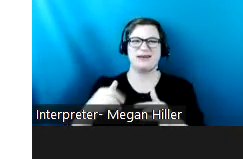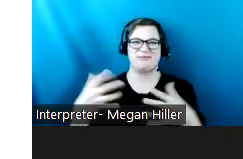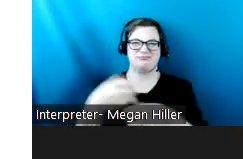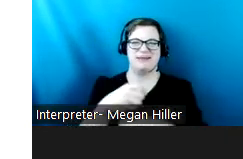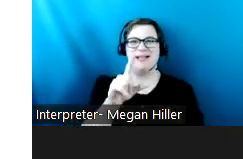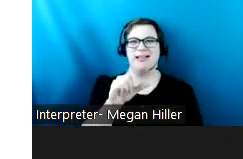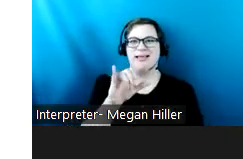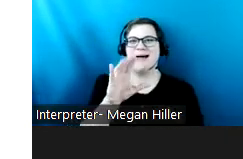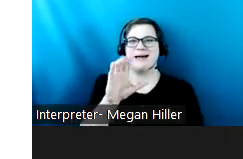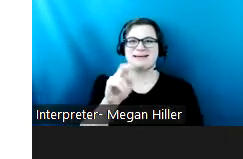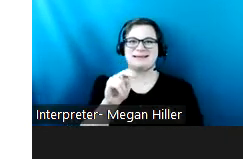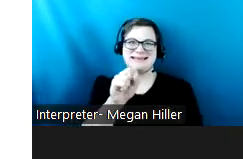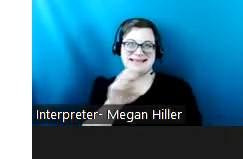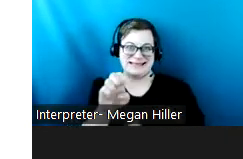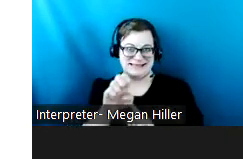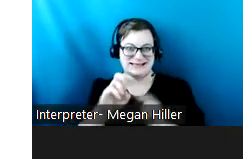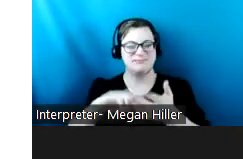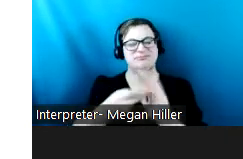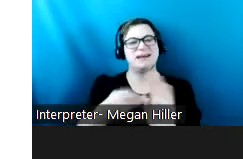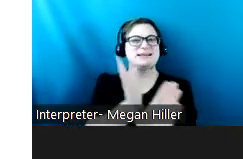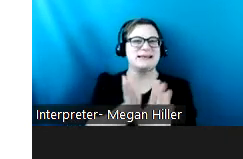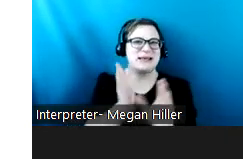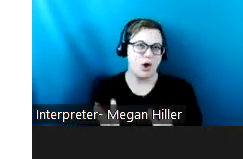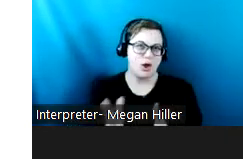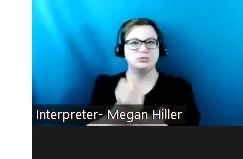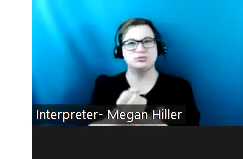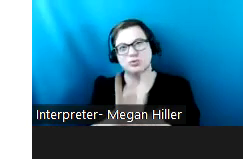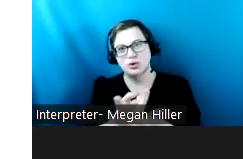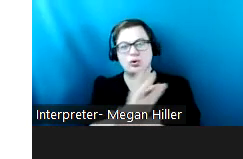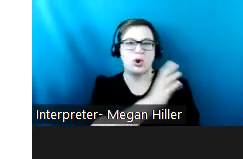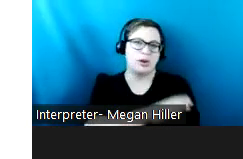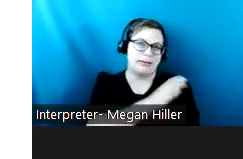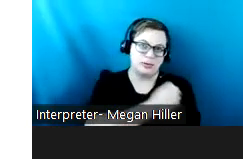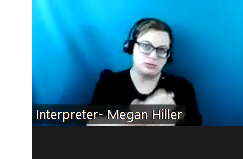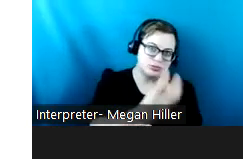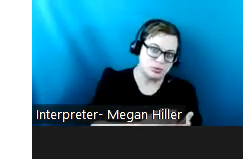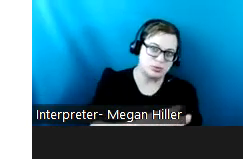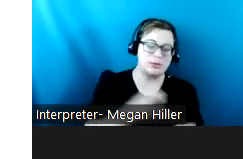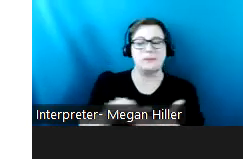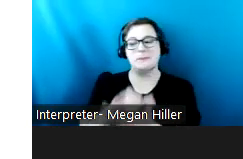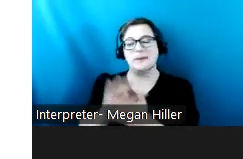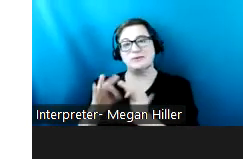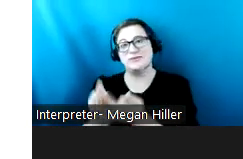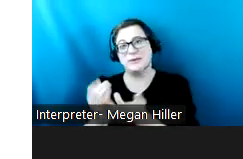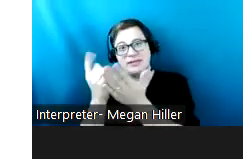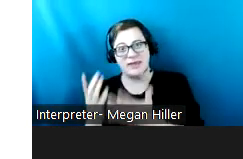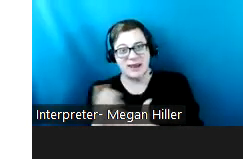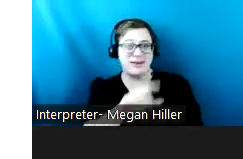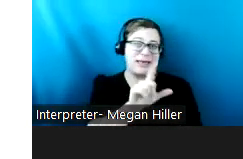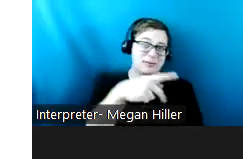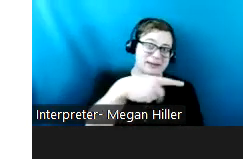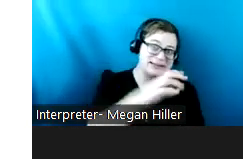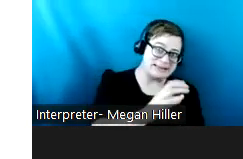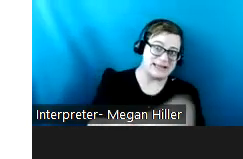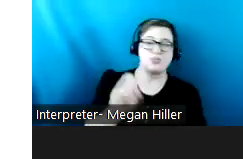statutes. And this means a psychologist, social worker, clinical social worker, marriage and family therapist, LPC,